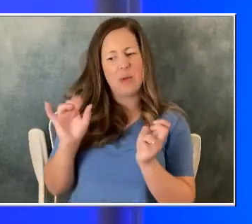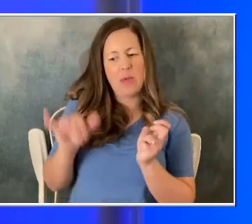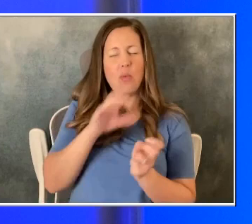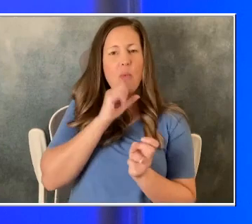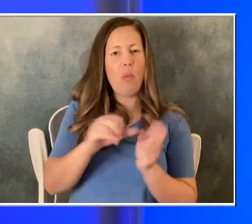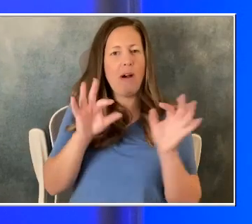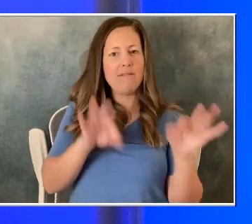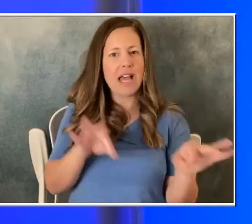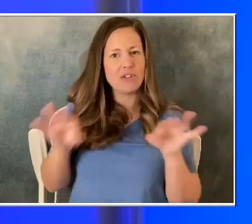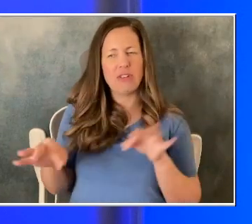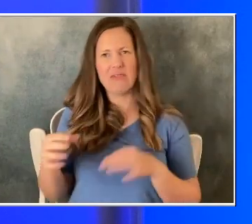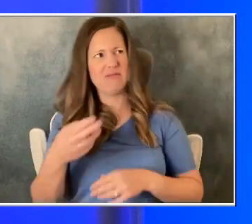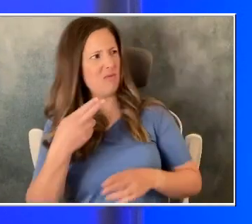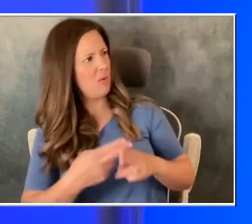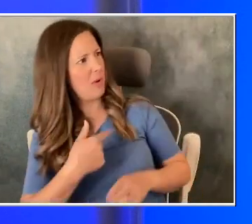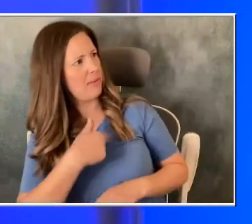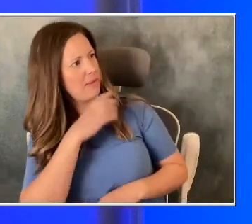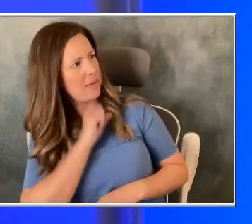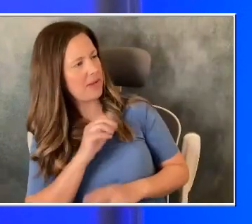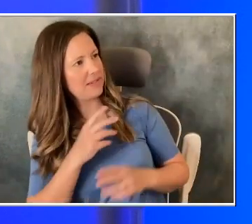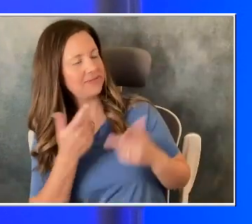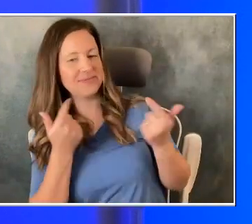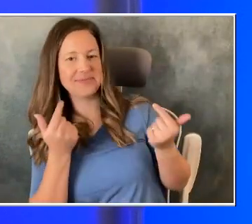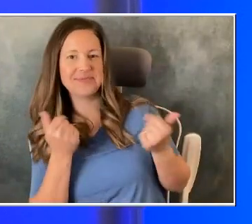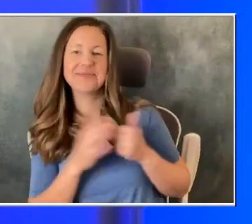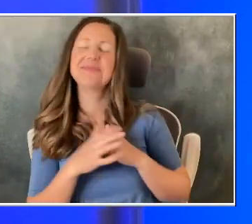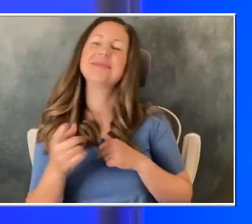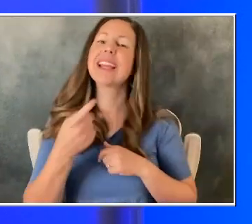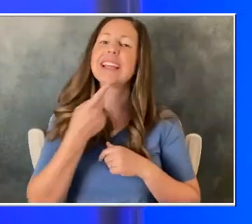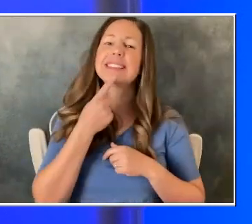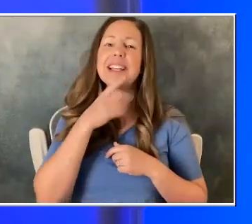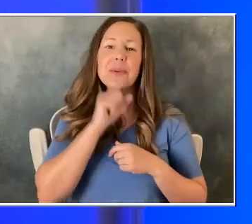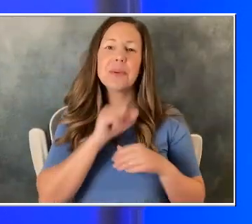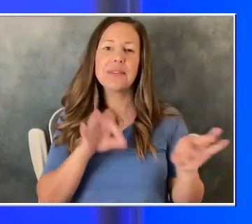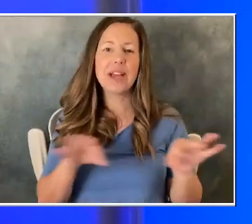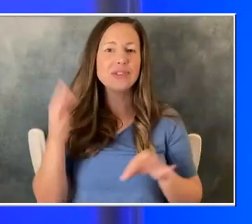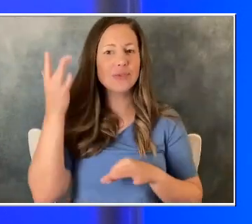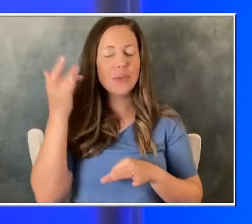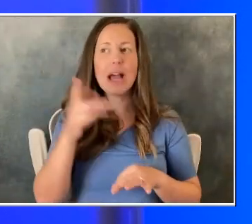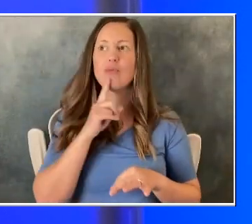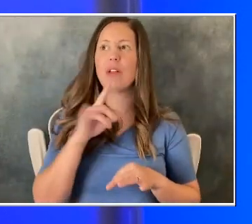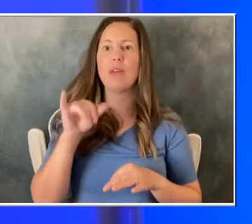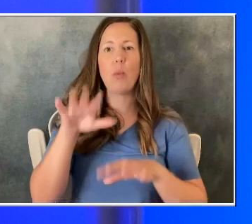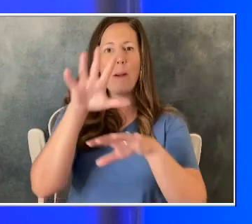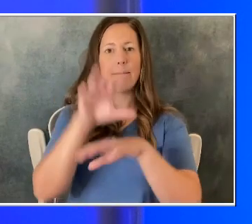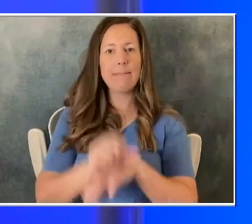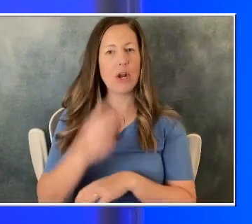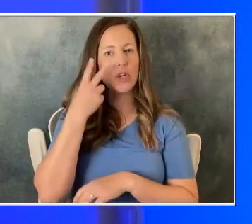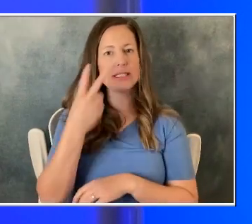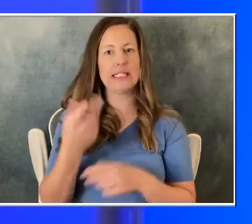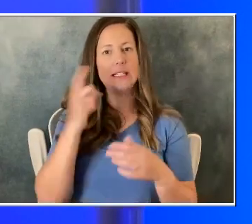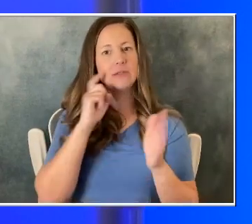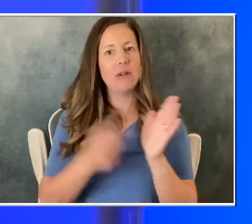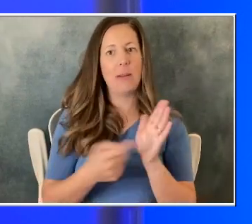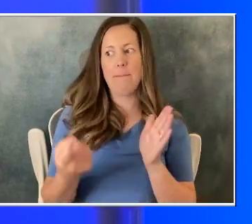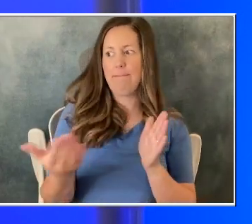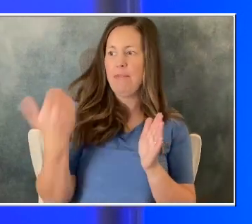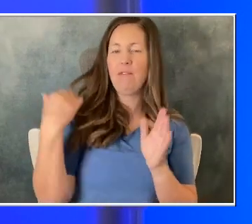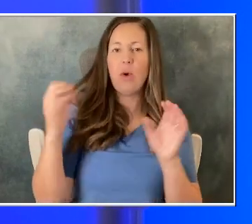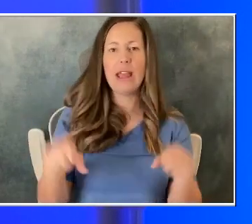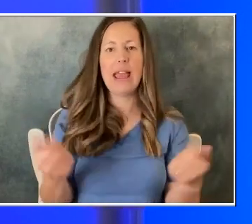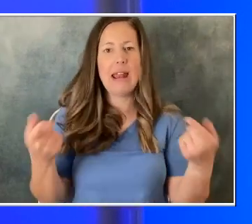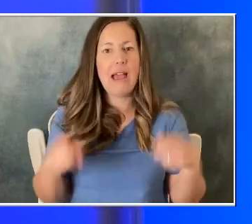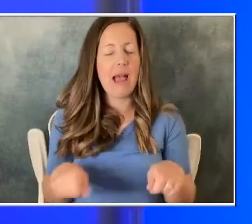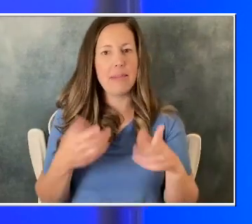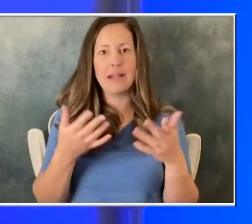sort of highlight the fact that there are diseases, and these are patterns that we've seen before that can happen spontaneously in patients, and we don't